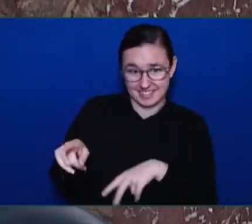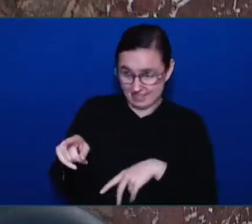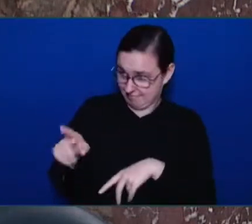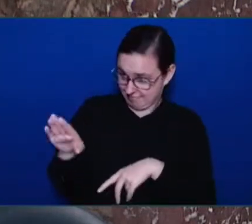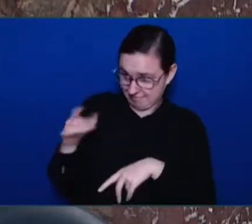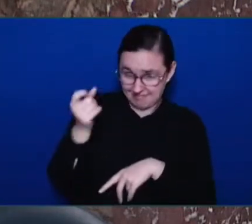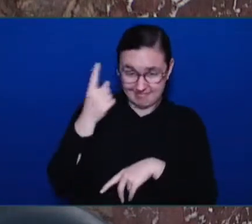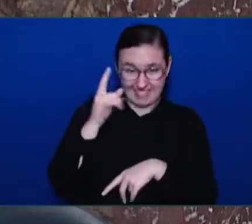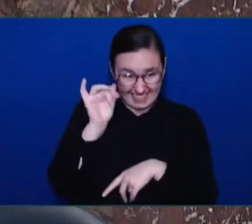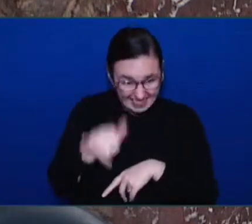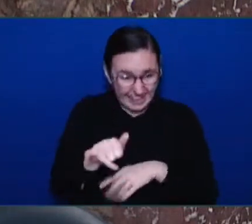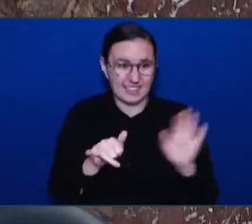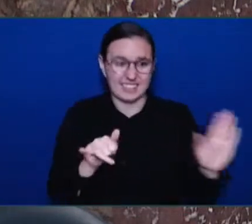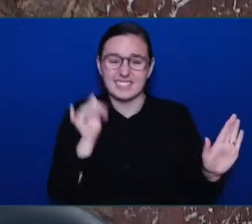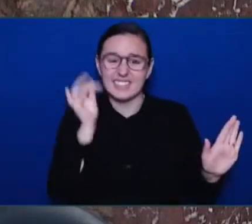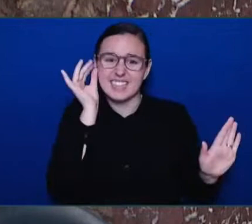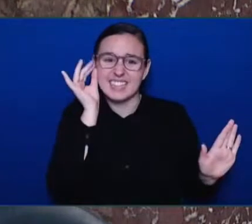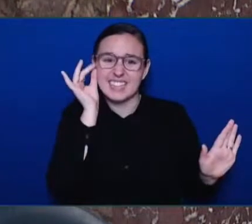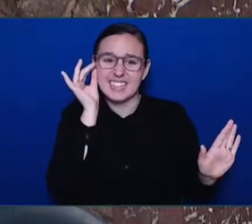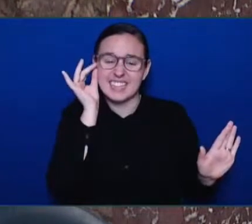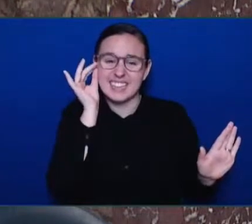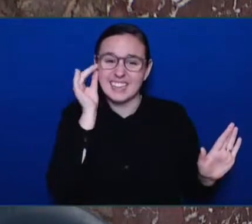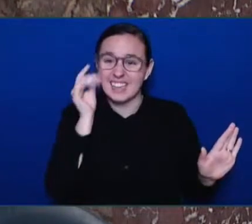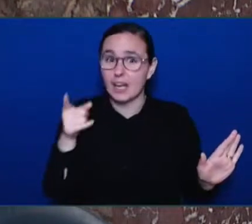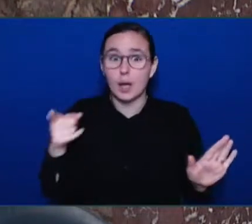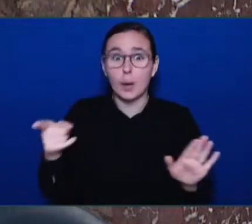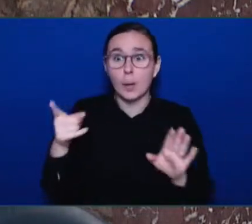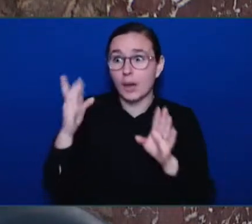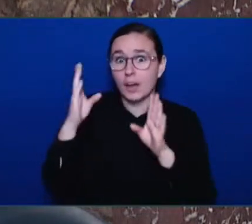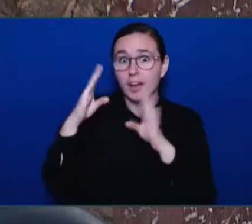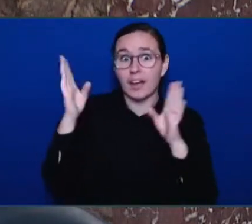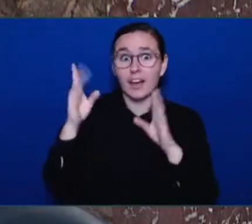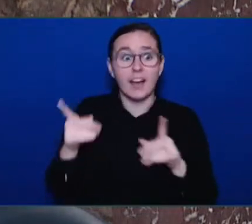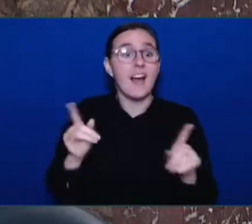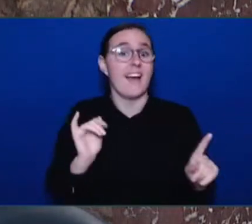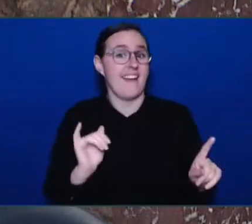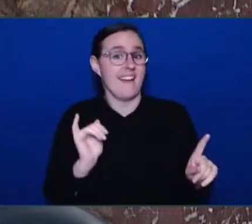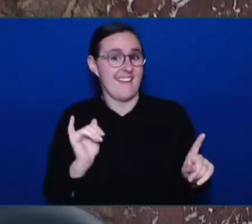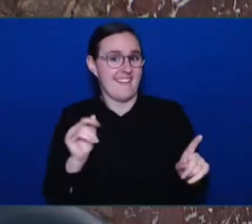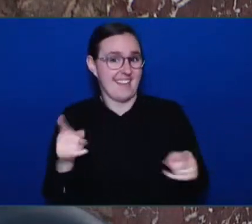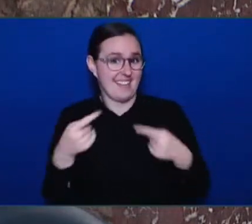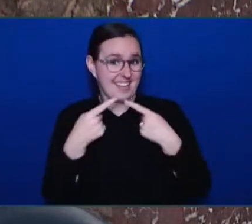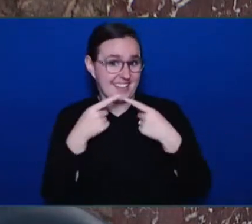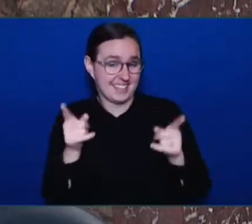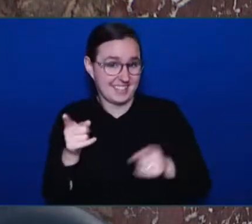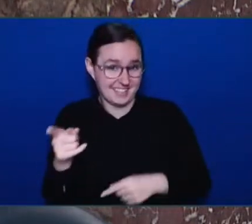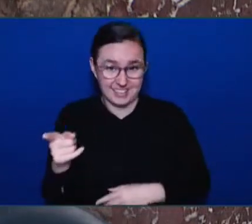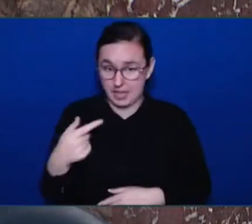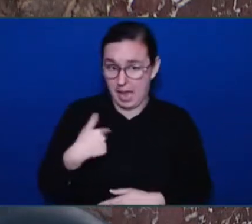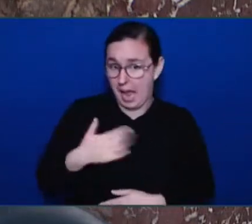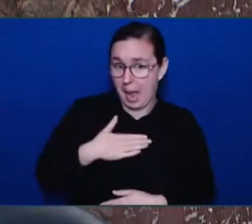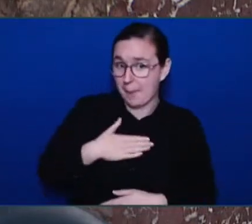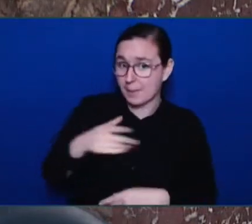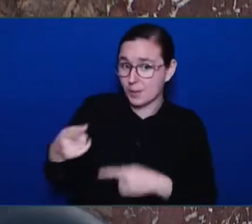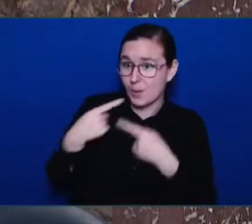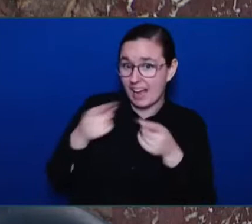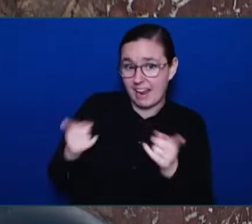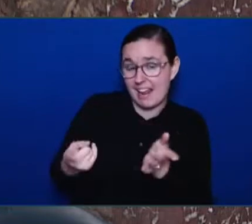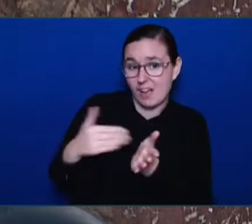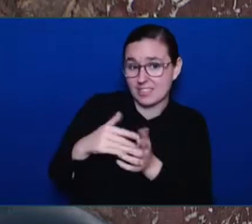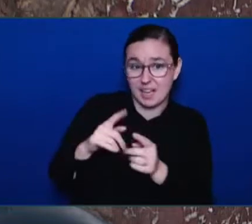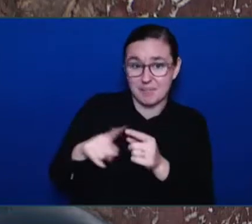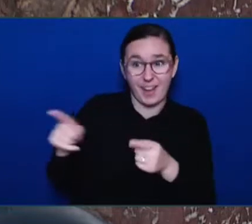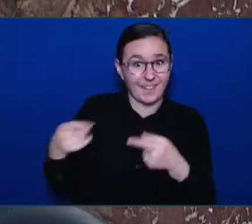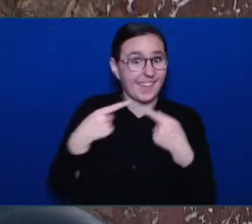make an announcement. So I'm glad the minister made another announcement, but frankly, your announcements haven't made a difference in results. And